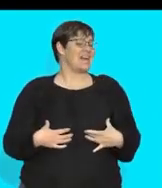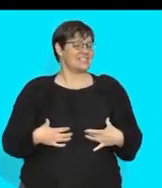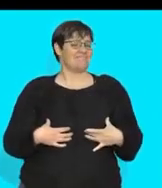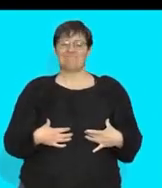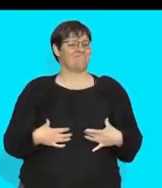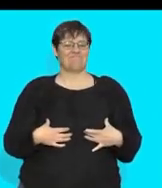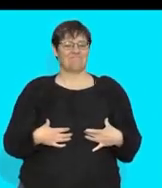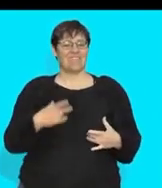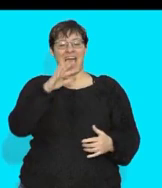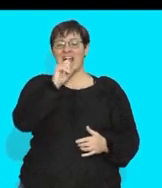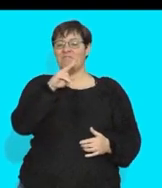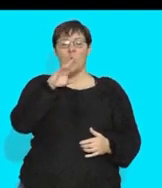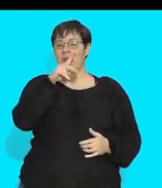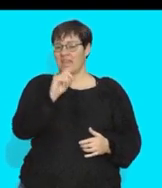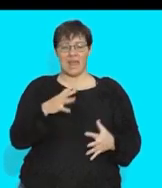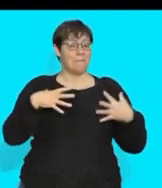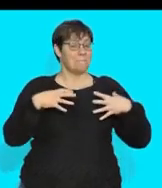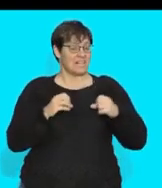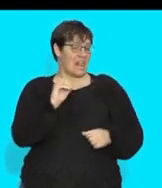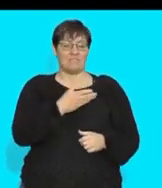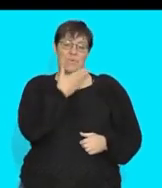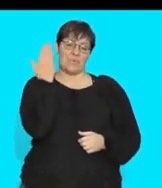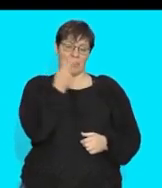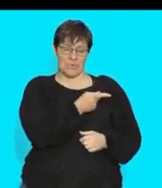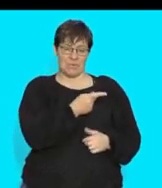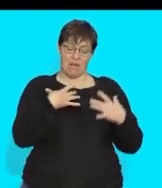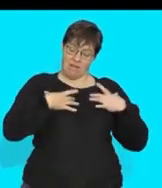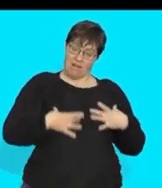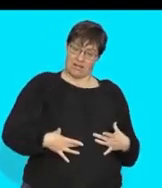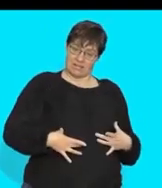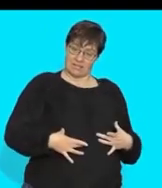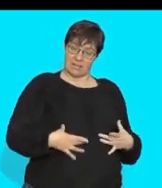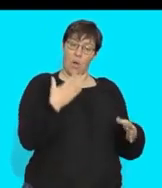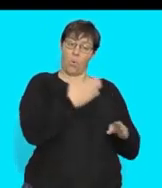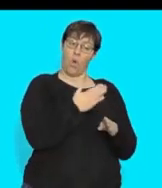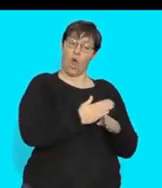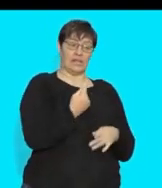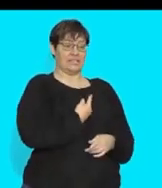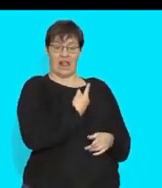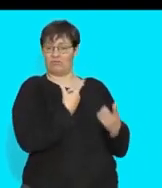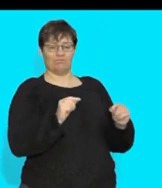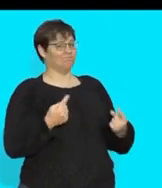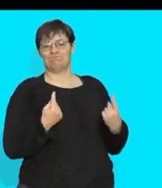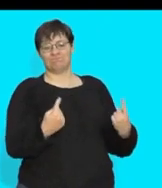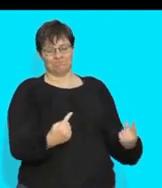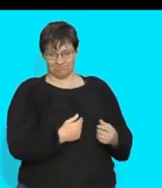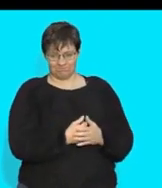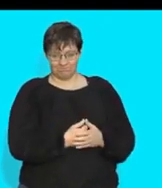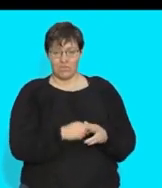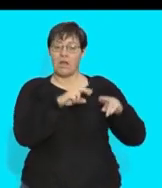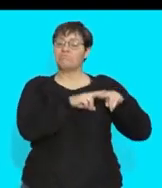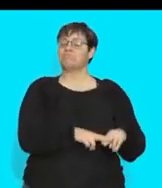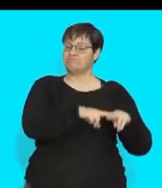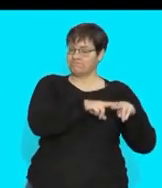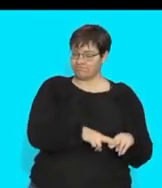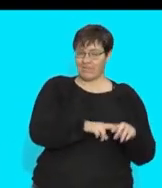have any muscles. So lungs can't actually do the work if I have to do that. It's reliant on other organs,